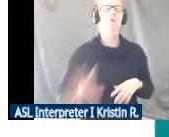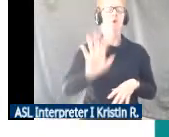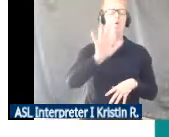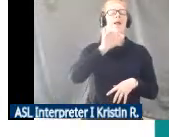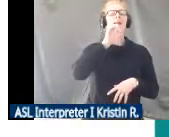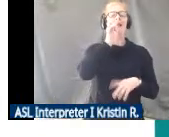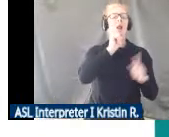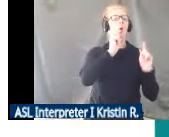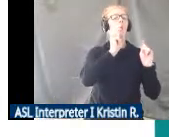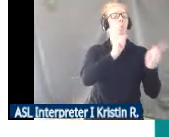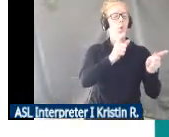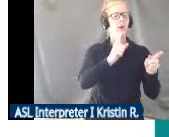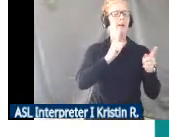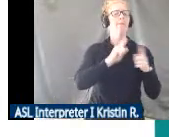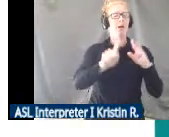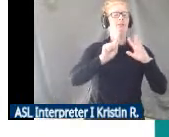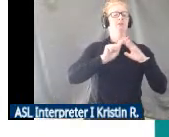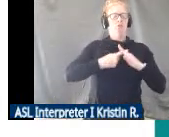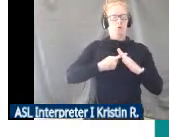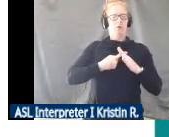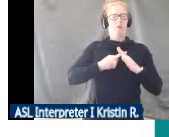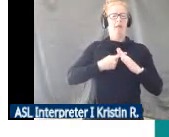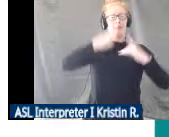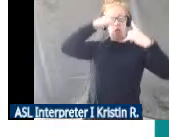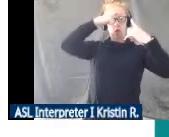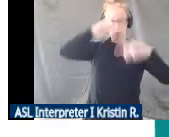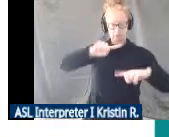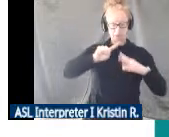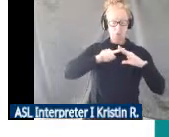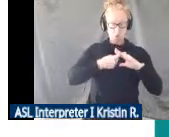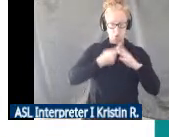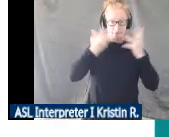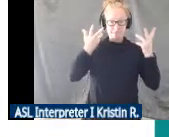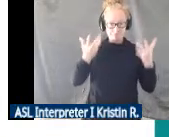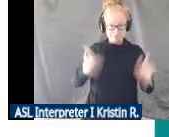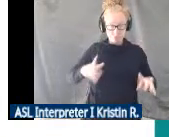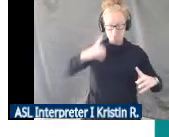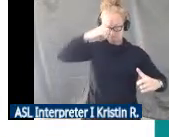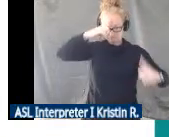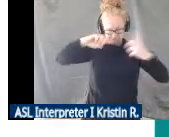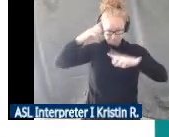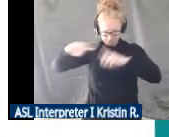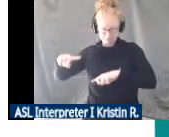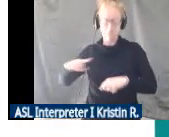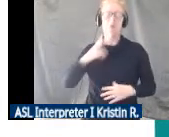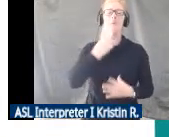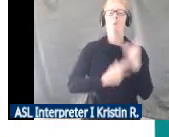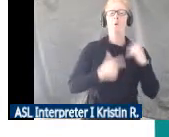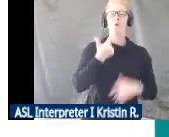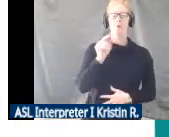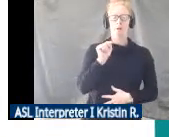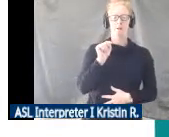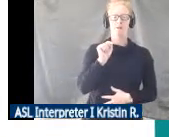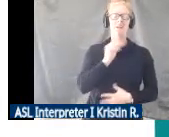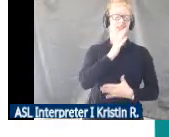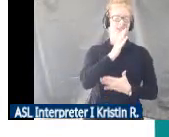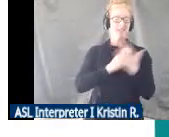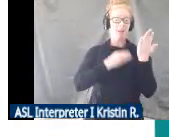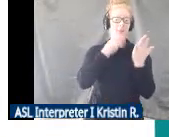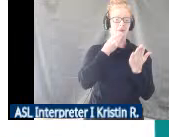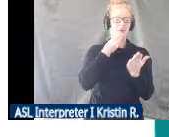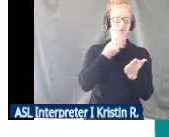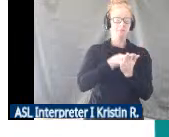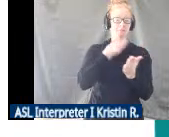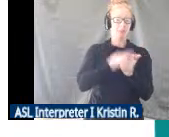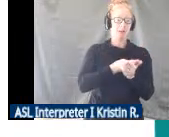executed. So we have grant agreements for both of those grants, and we do have some of the funds obligated to be able